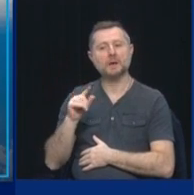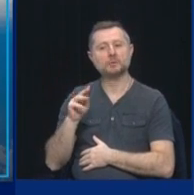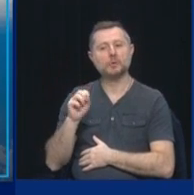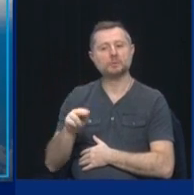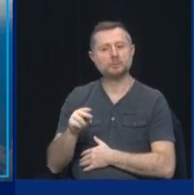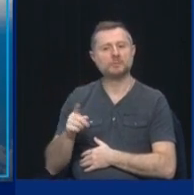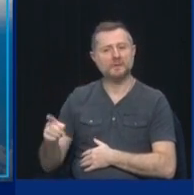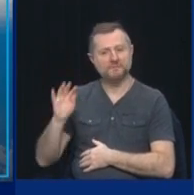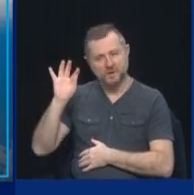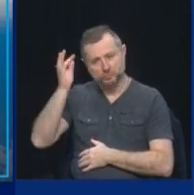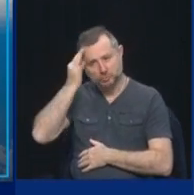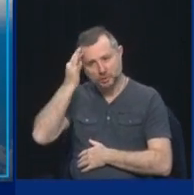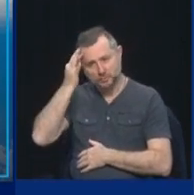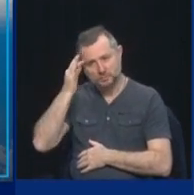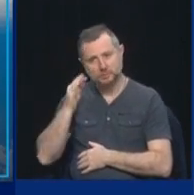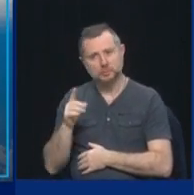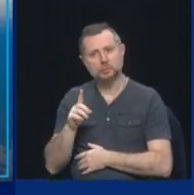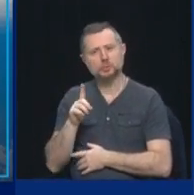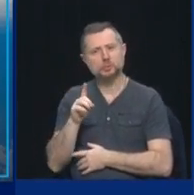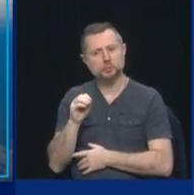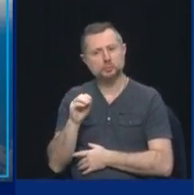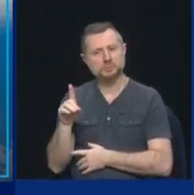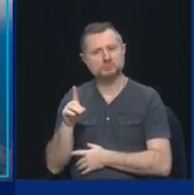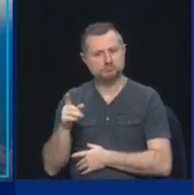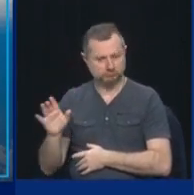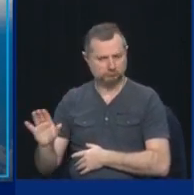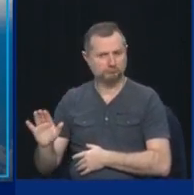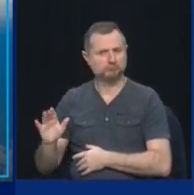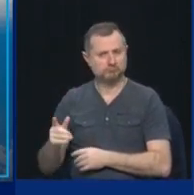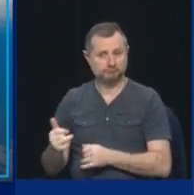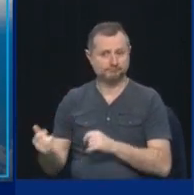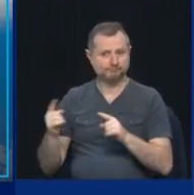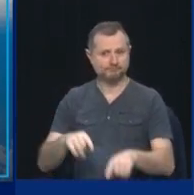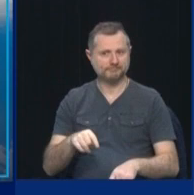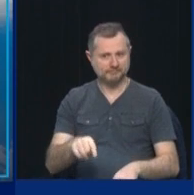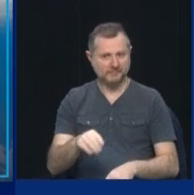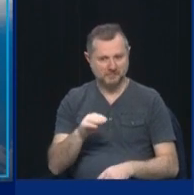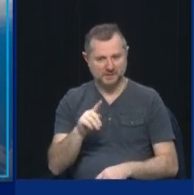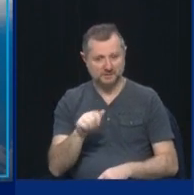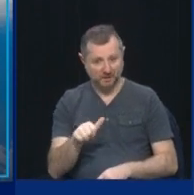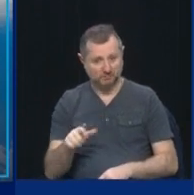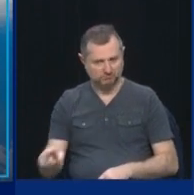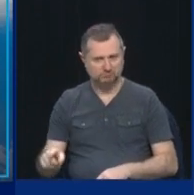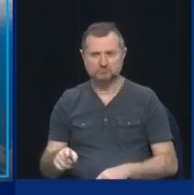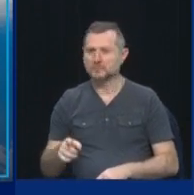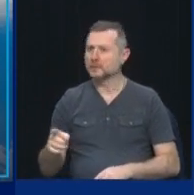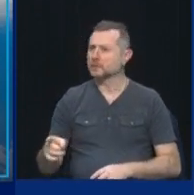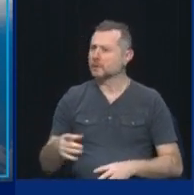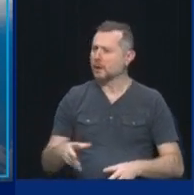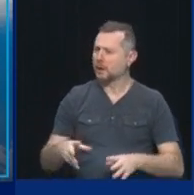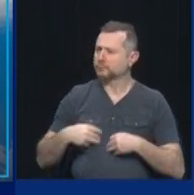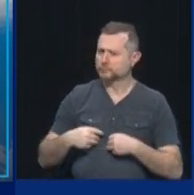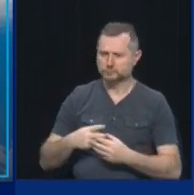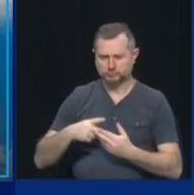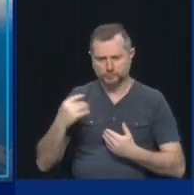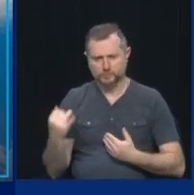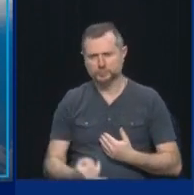came to the MTA, and he took on all these projects that were stuck in the quagmire.